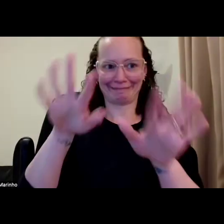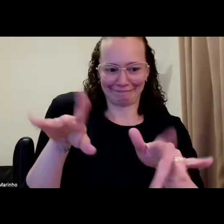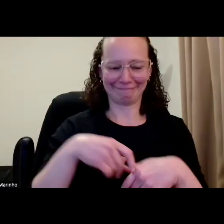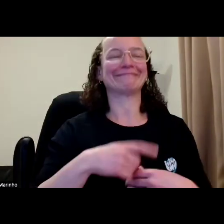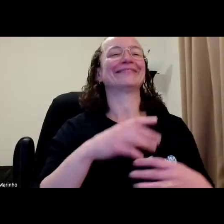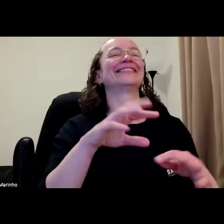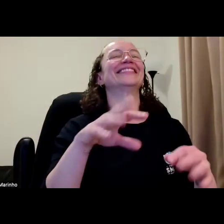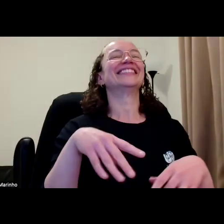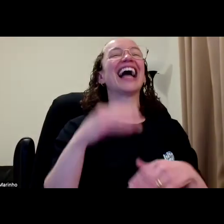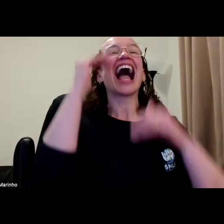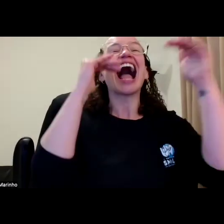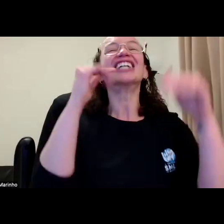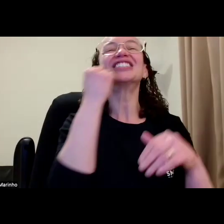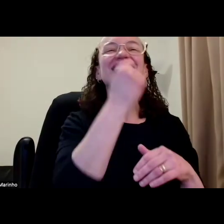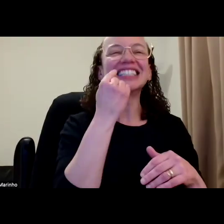32. Sorry.